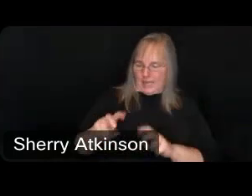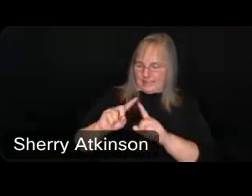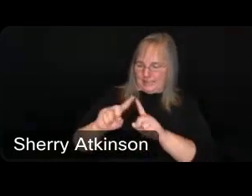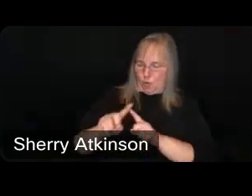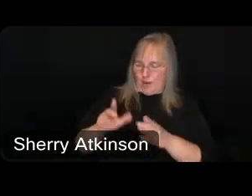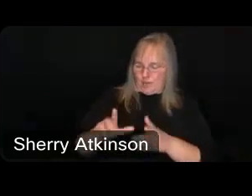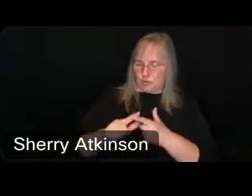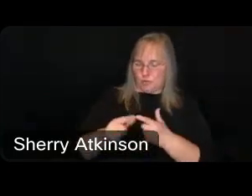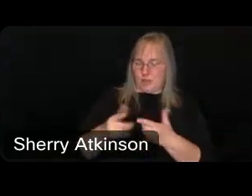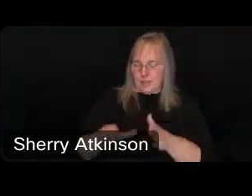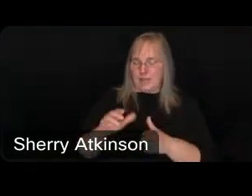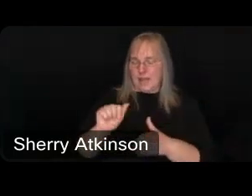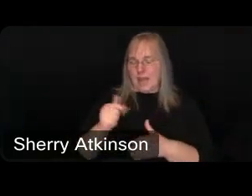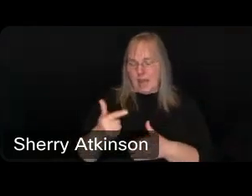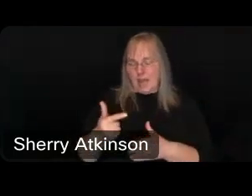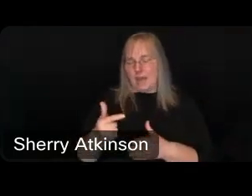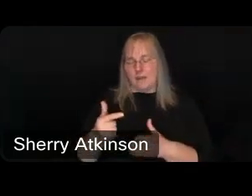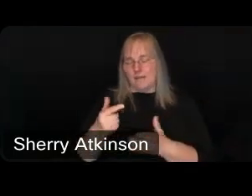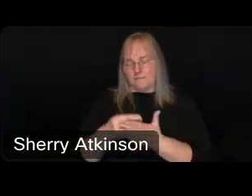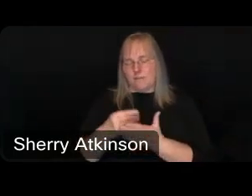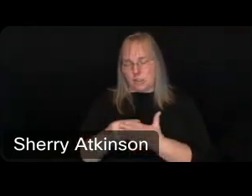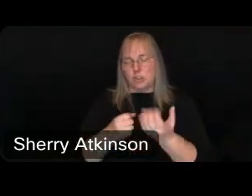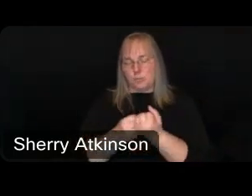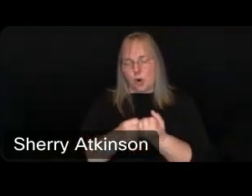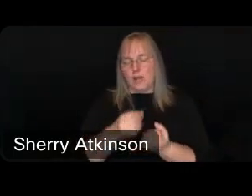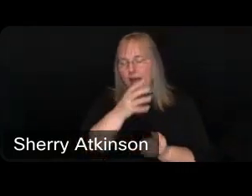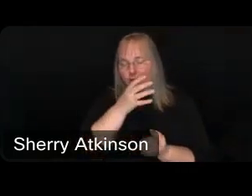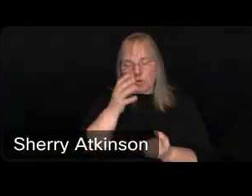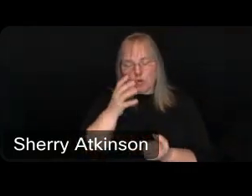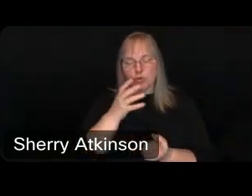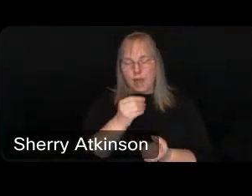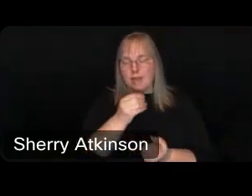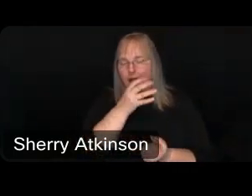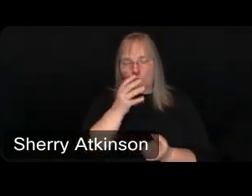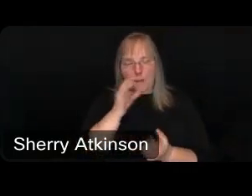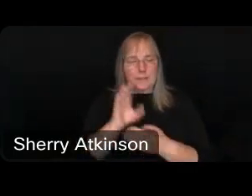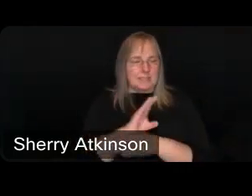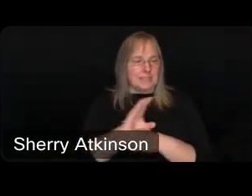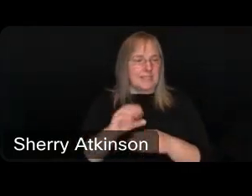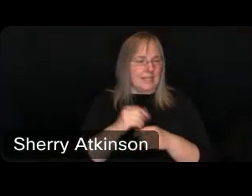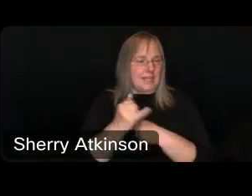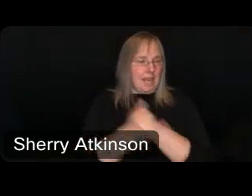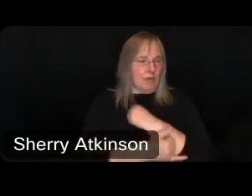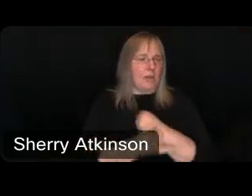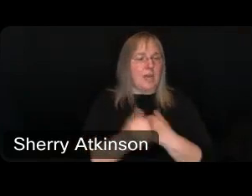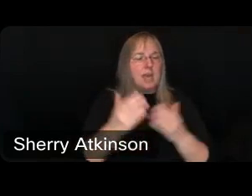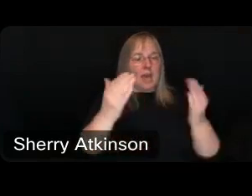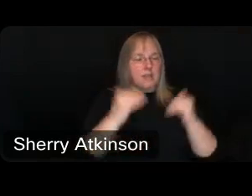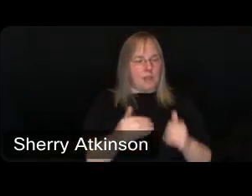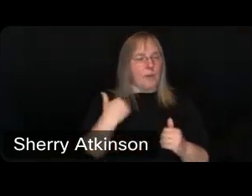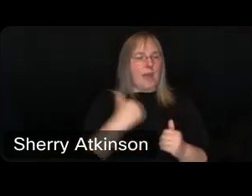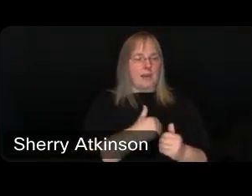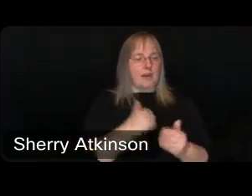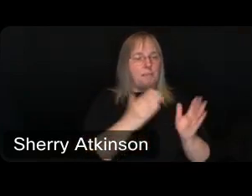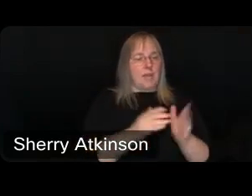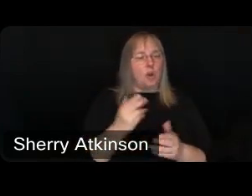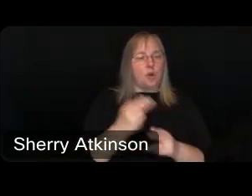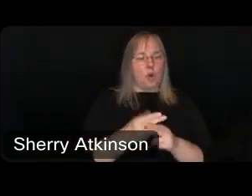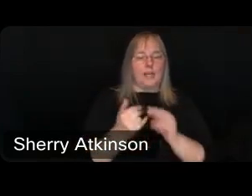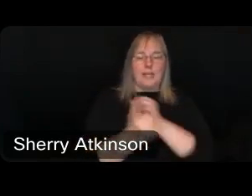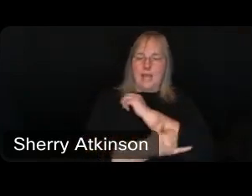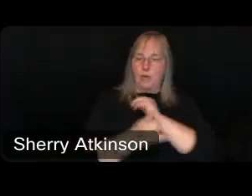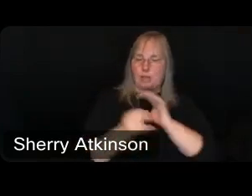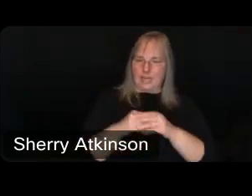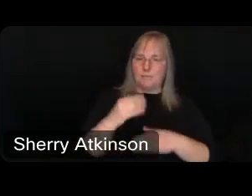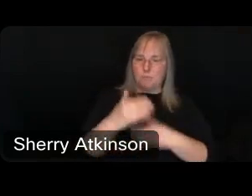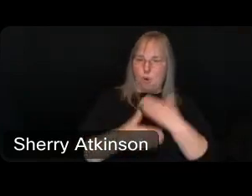and agribusiness in the county. And then we had a chapter called County in Motion. So that's all about transportation. And the overall